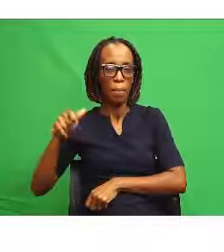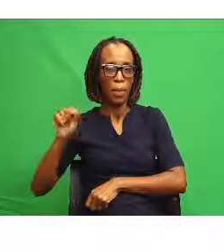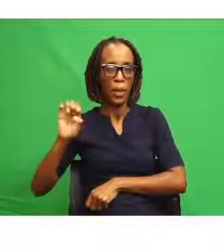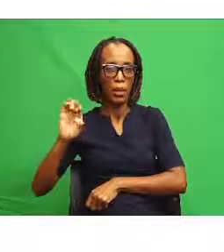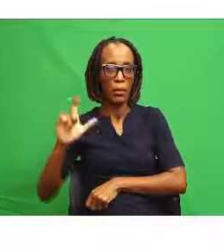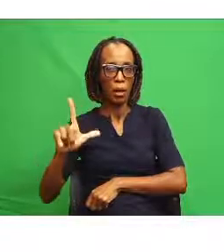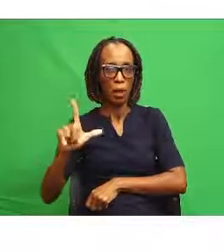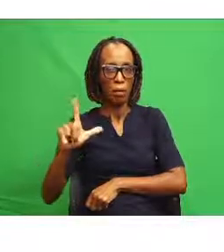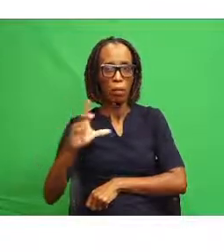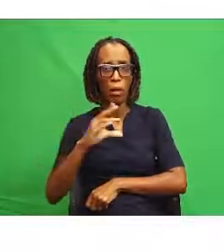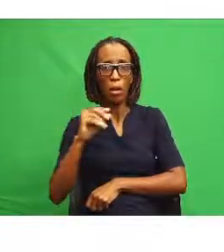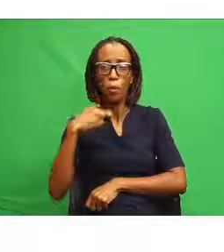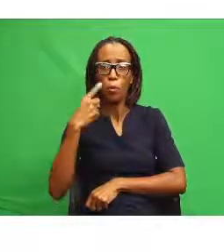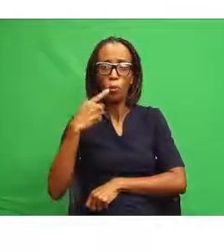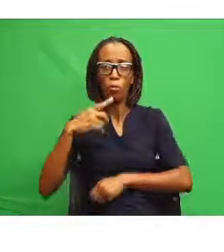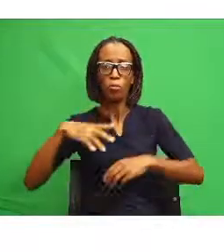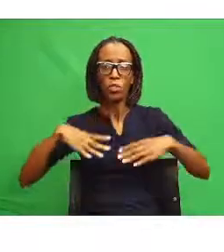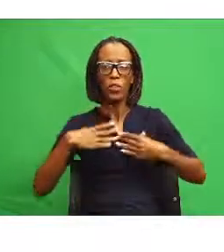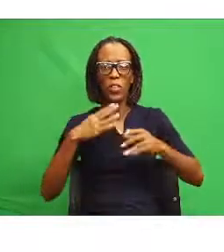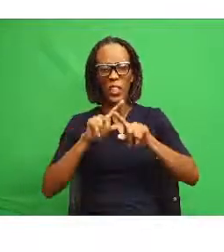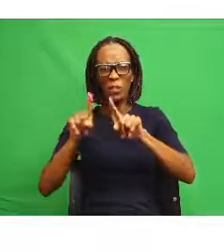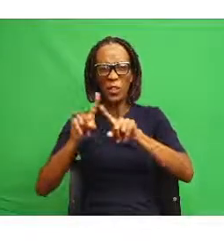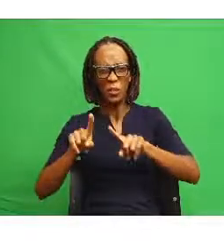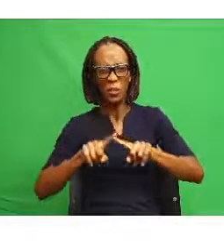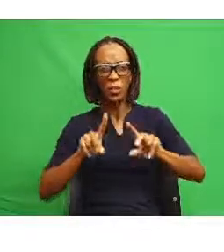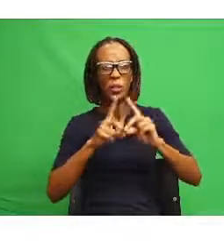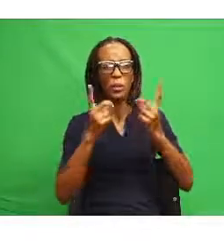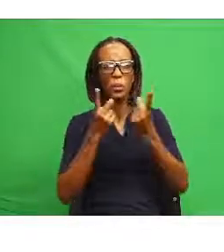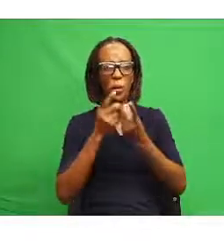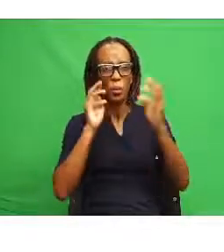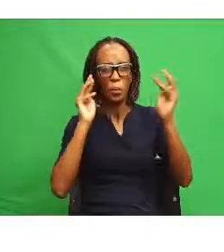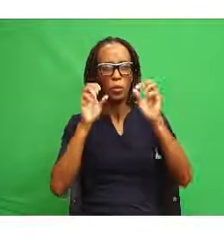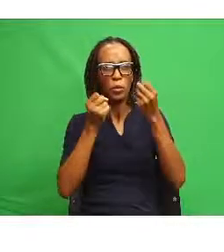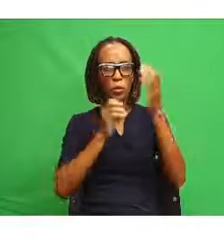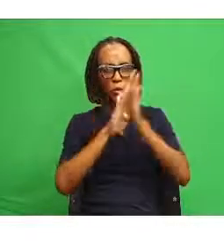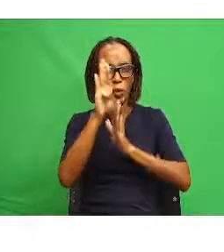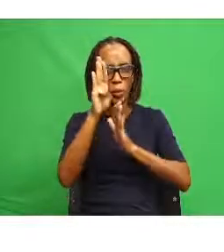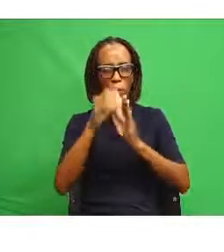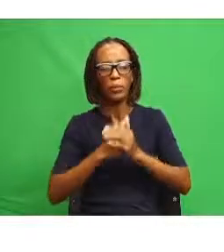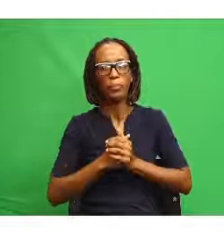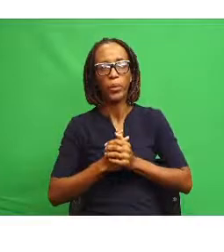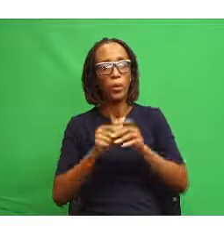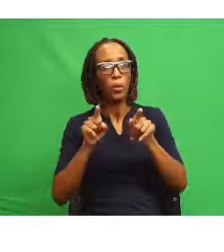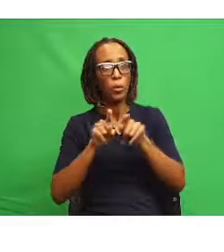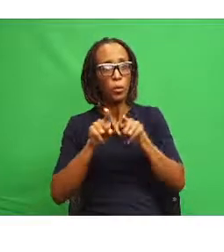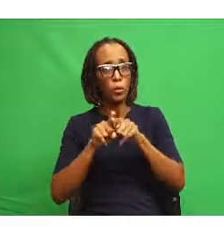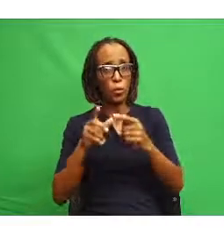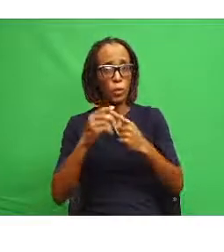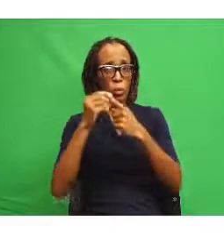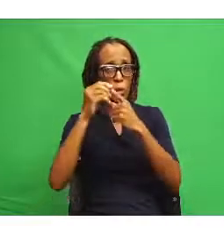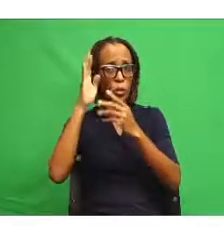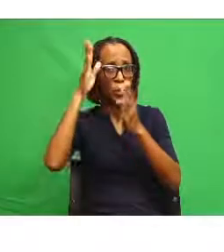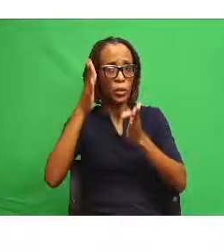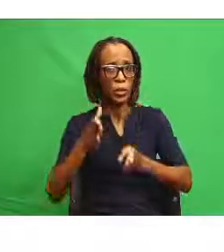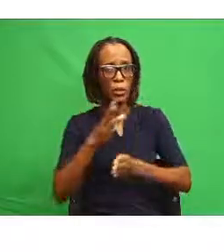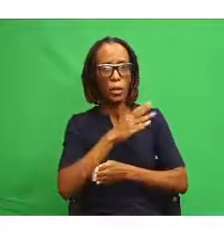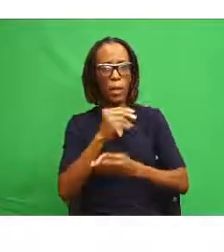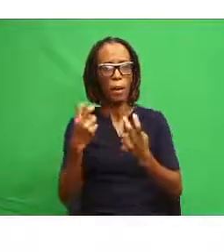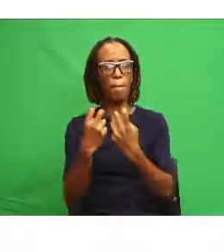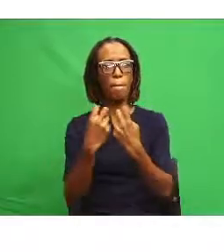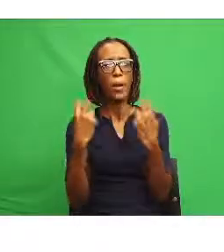of the Division at the Ministry of Social Development and Family Services, our esteemed presenters and